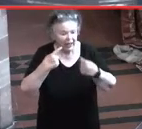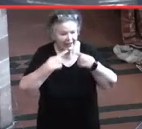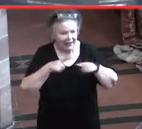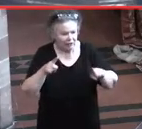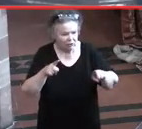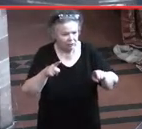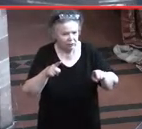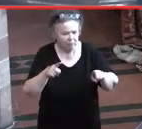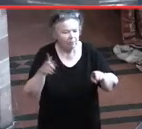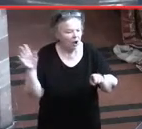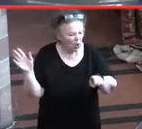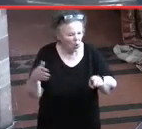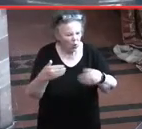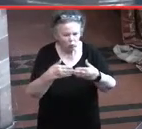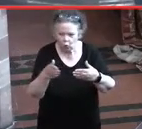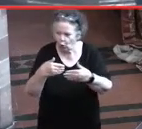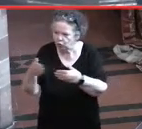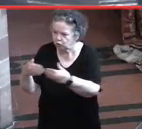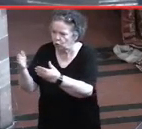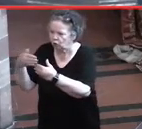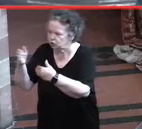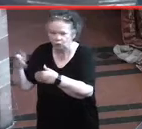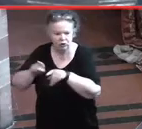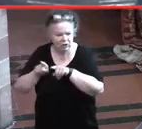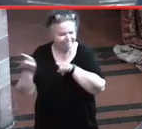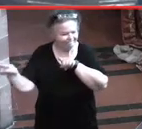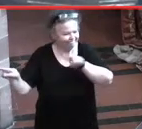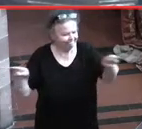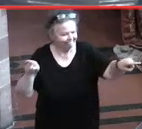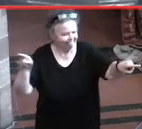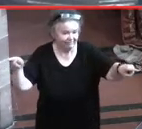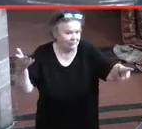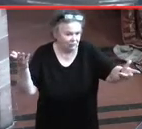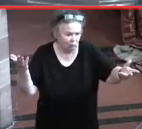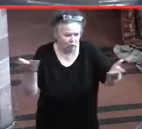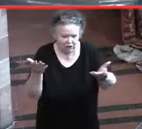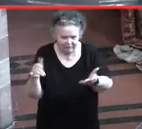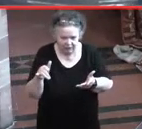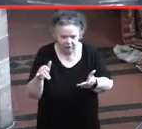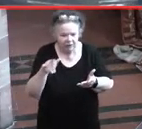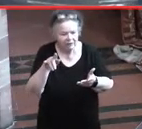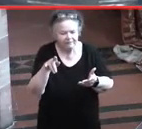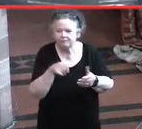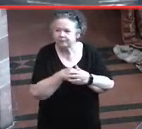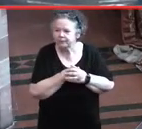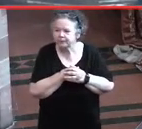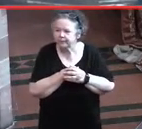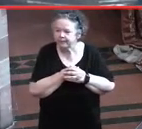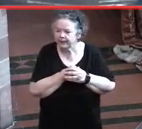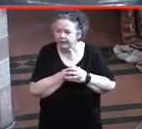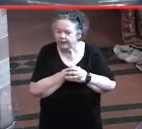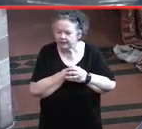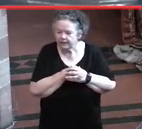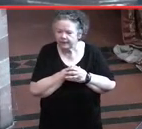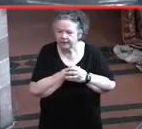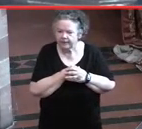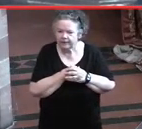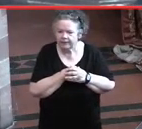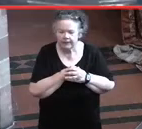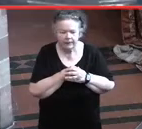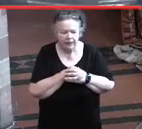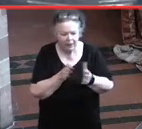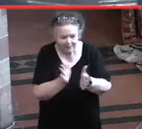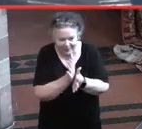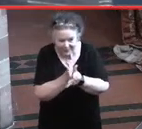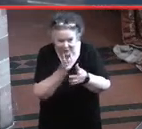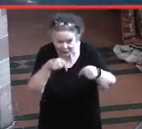but all the doors are open, and please do make your way directed by the stewards. And we are so pleased that